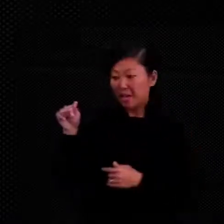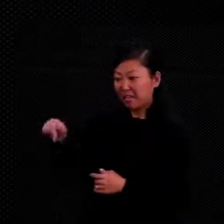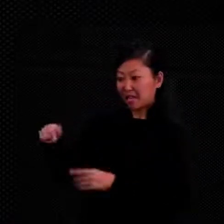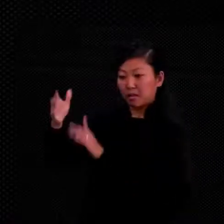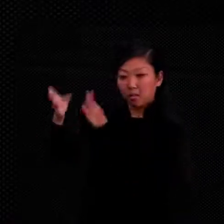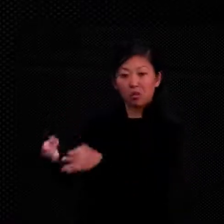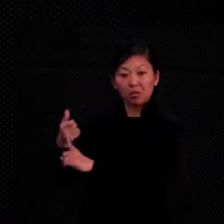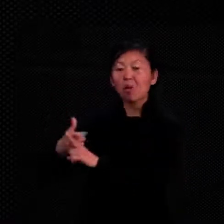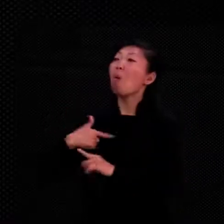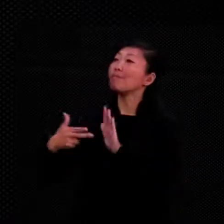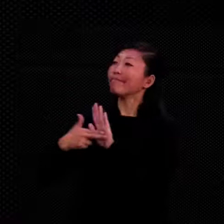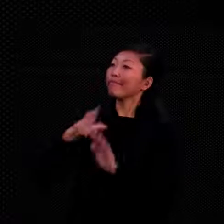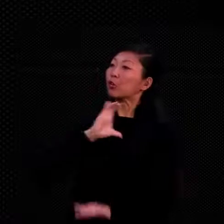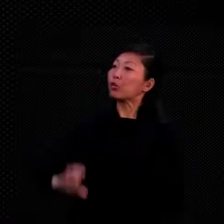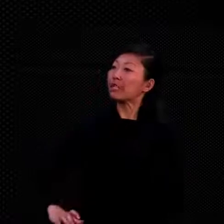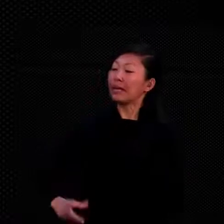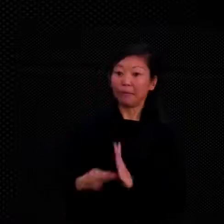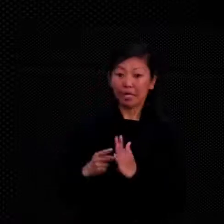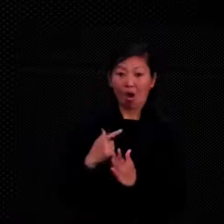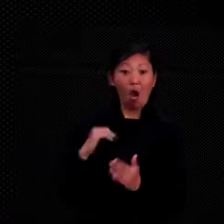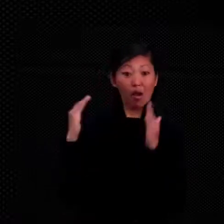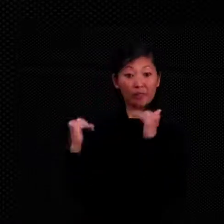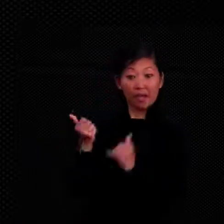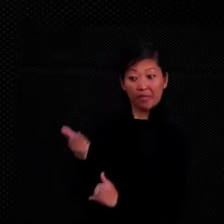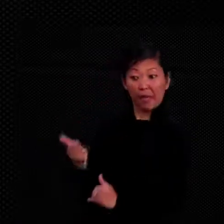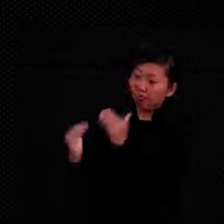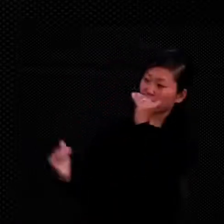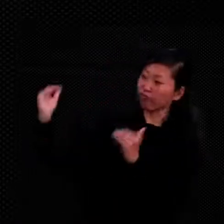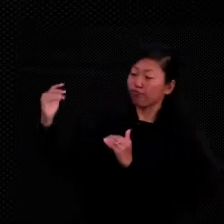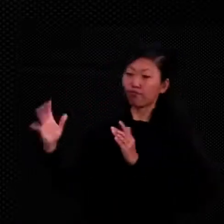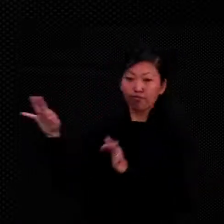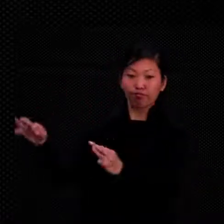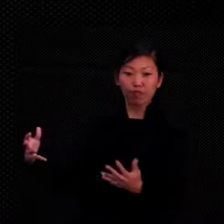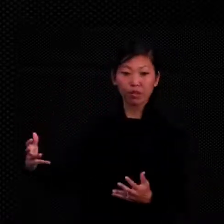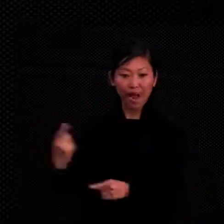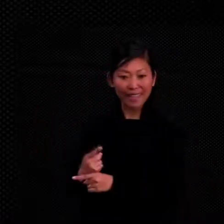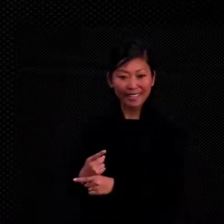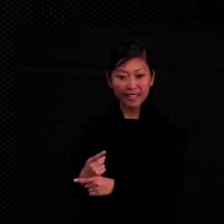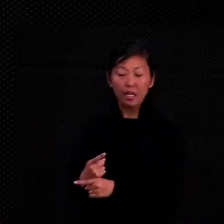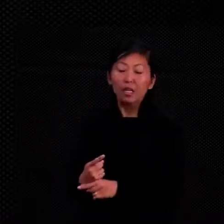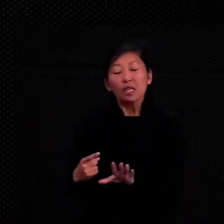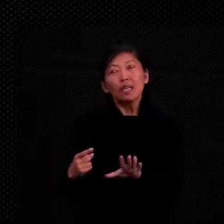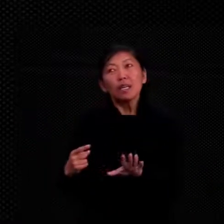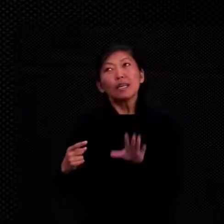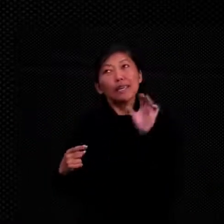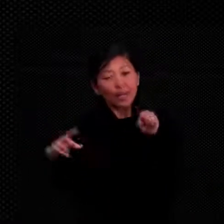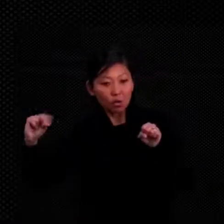expectations are different. And in some ways, they should be.